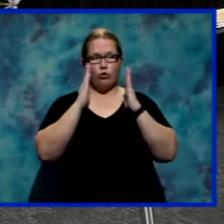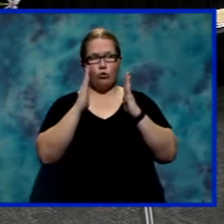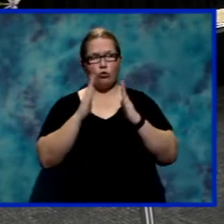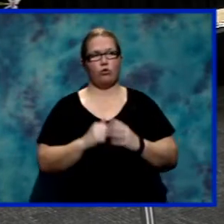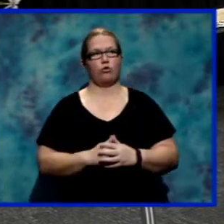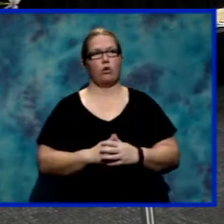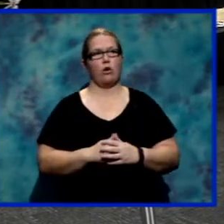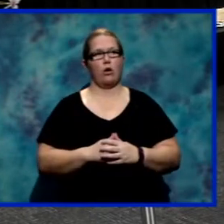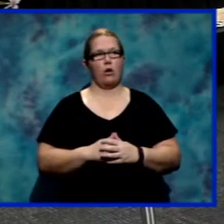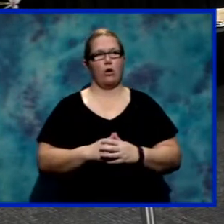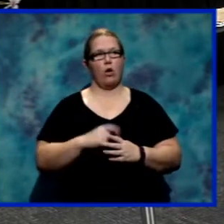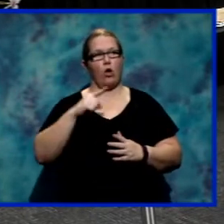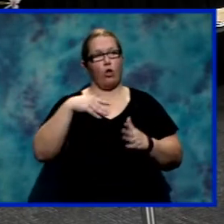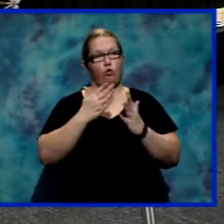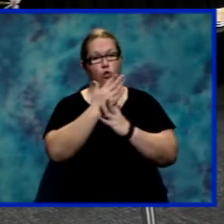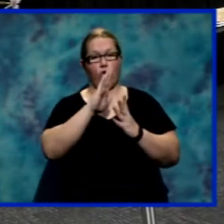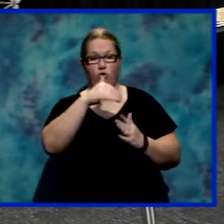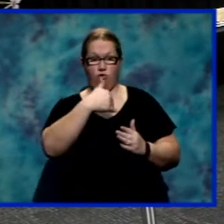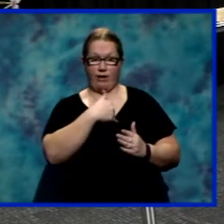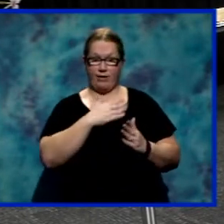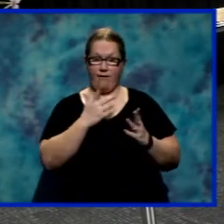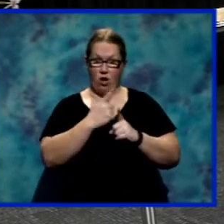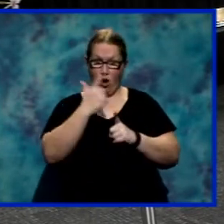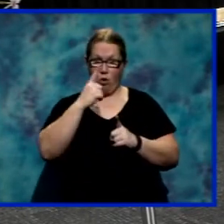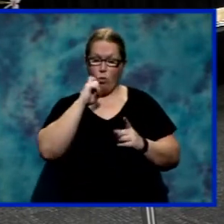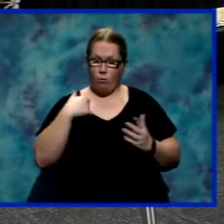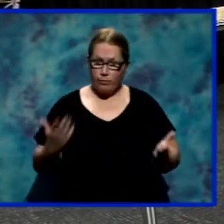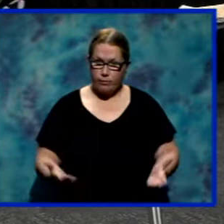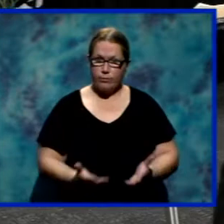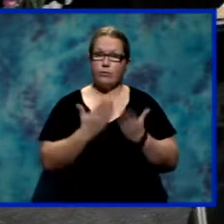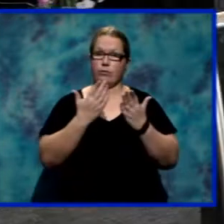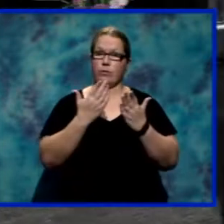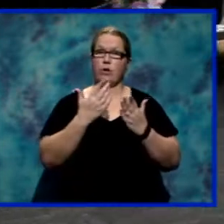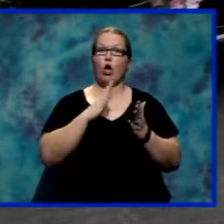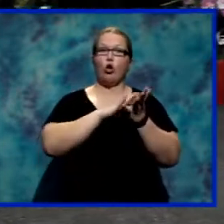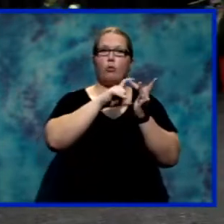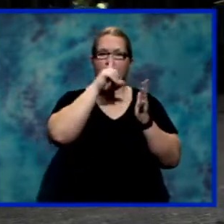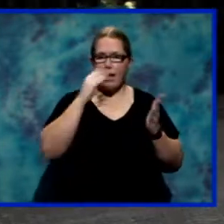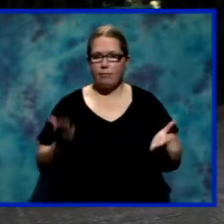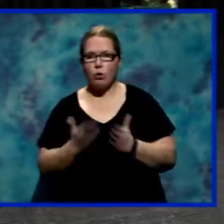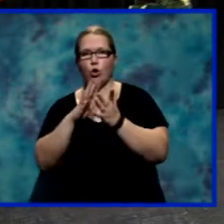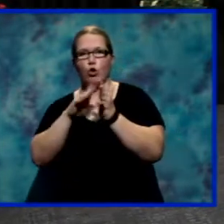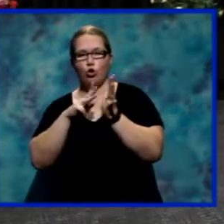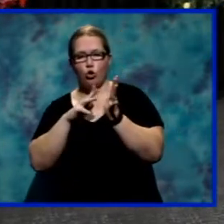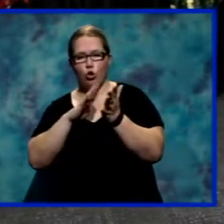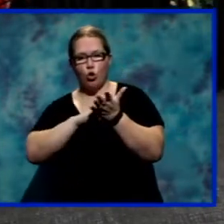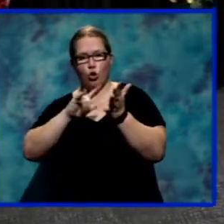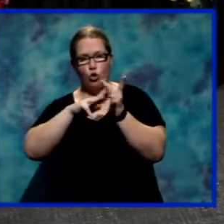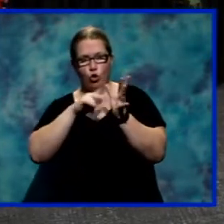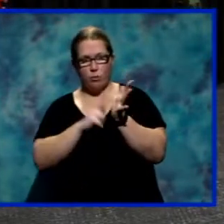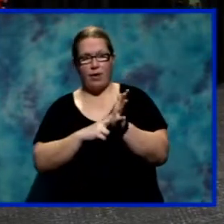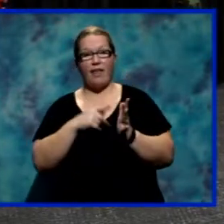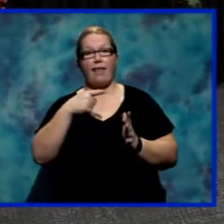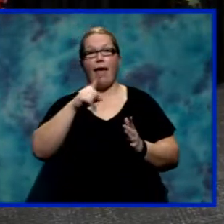to, through the grace of God, produce human life. Humans can produce humans. But what humans cannot do is they